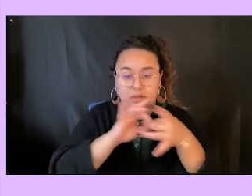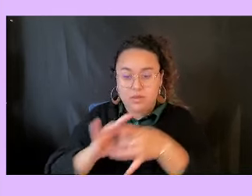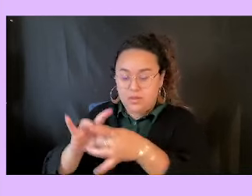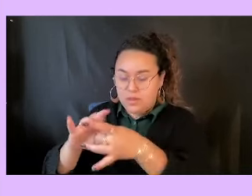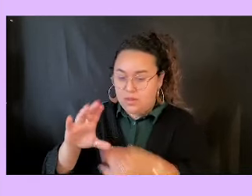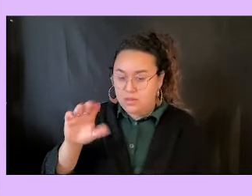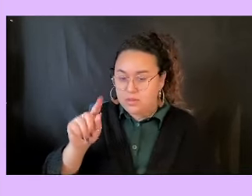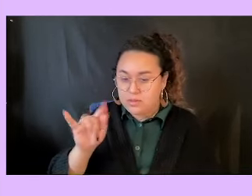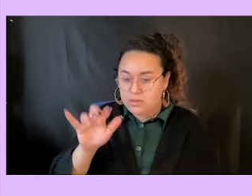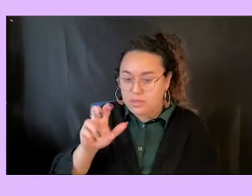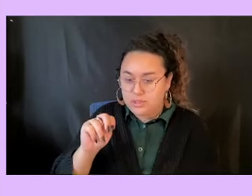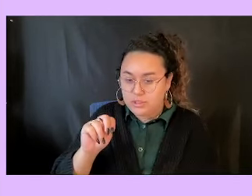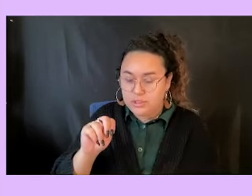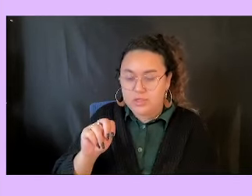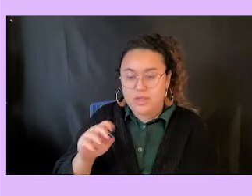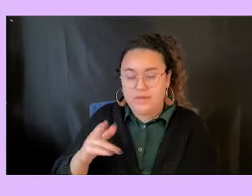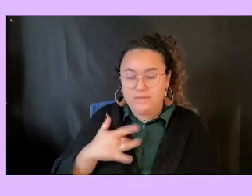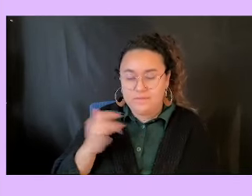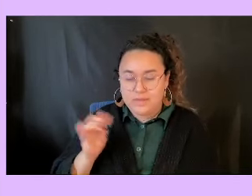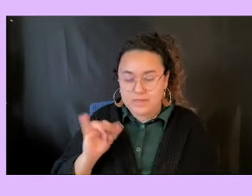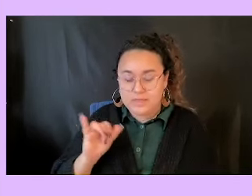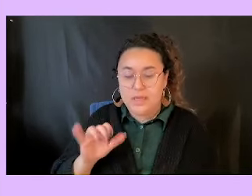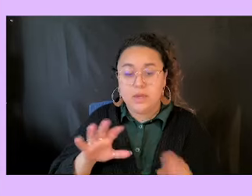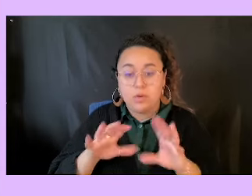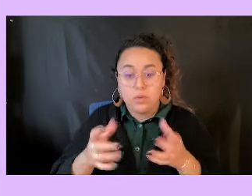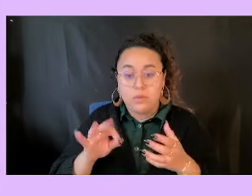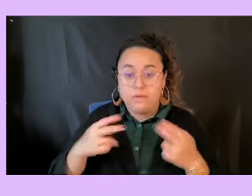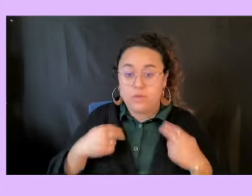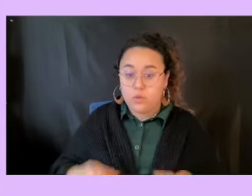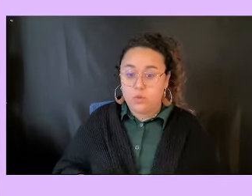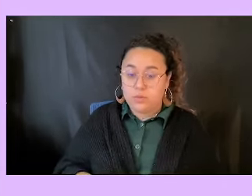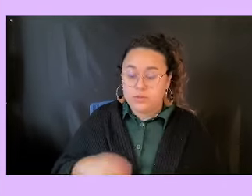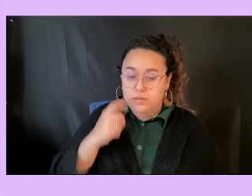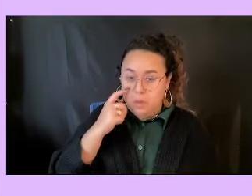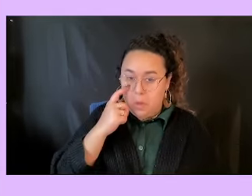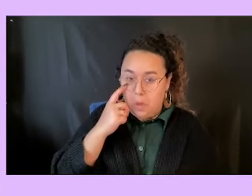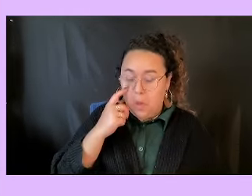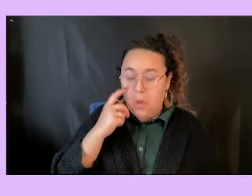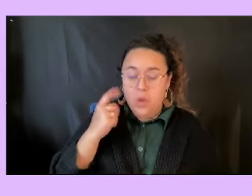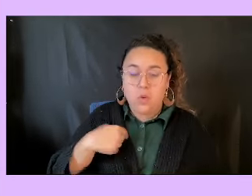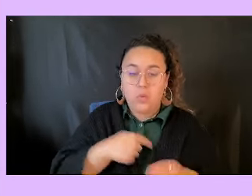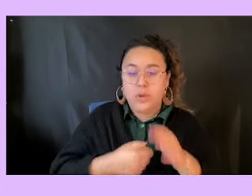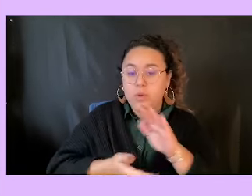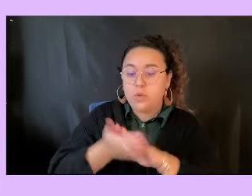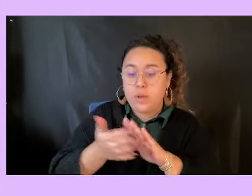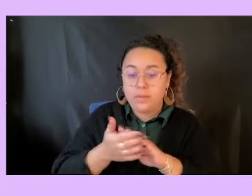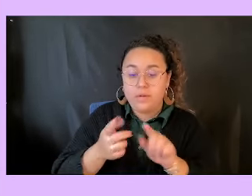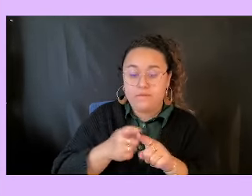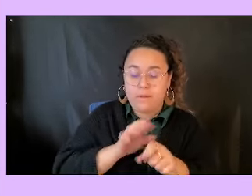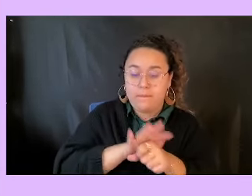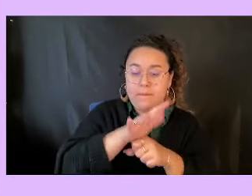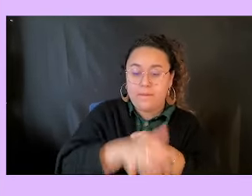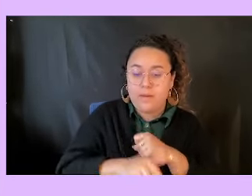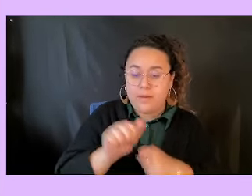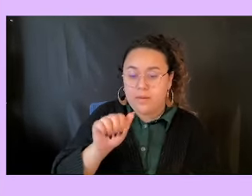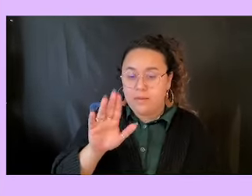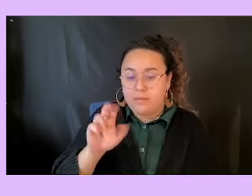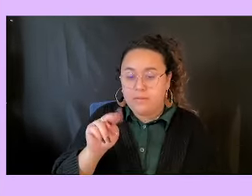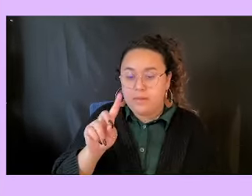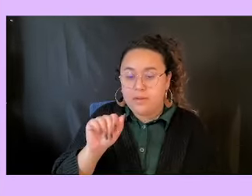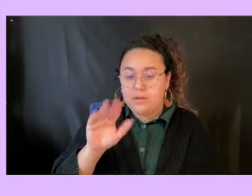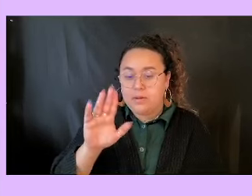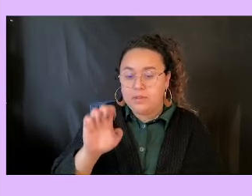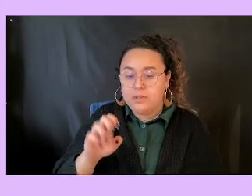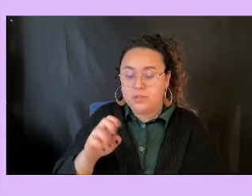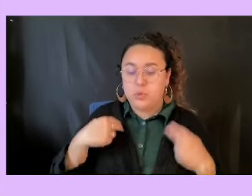because it feels like a group of humans are operating from abundance, from like a